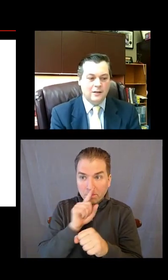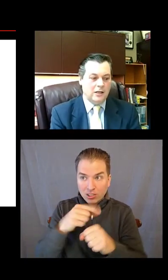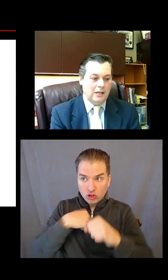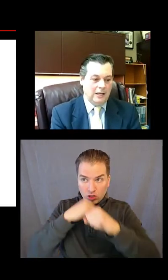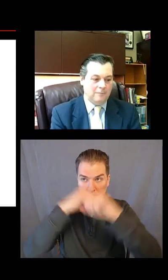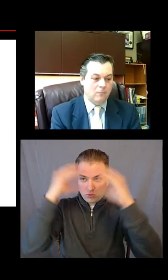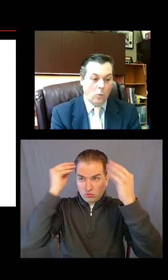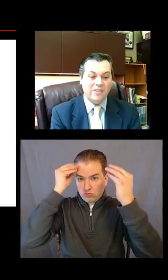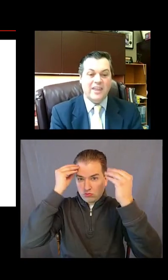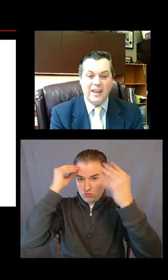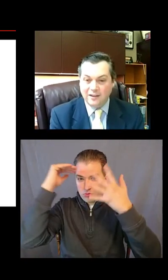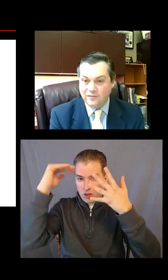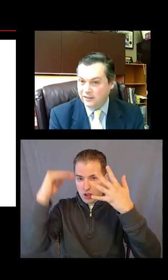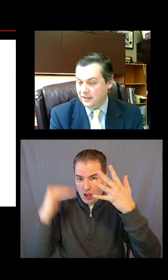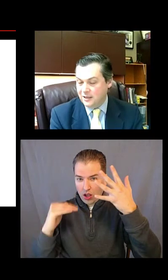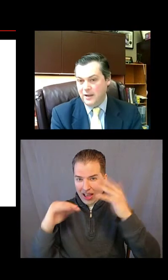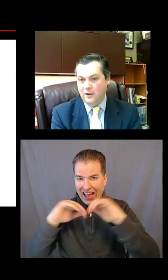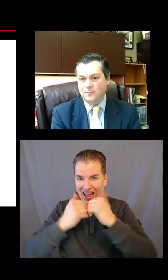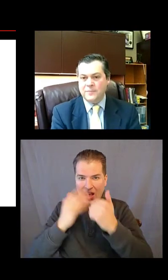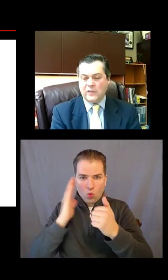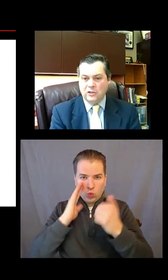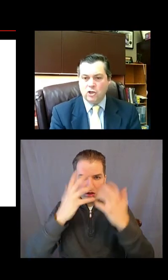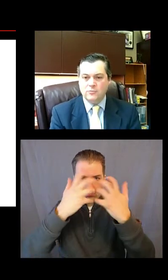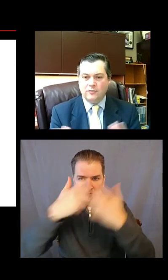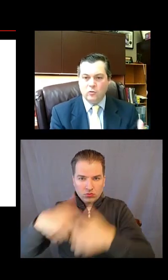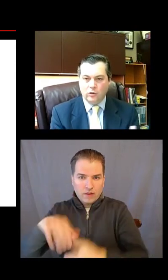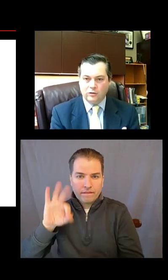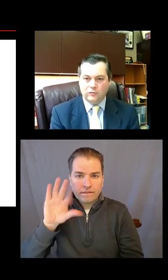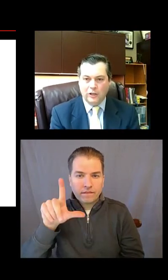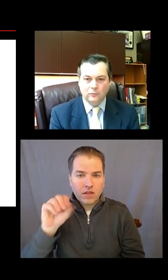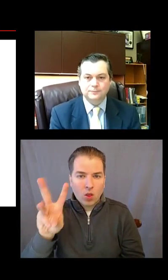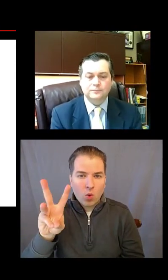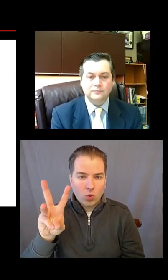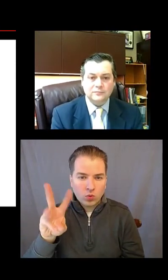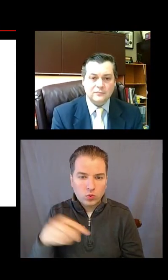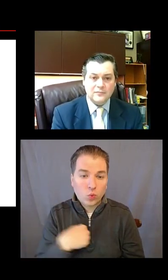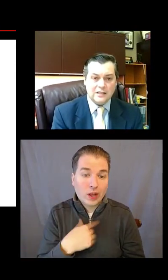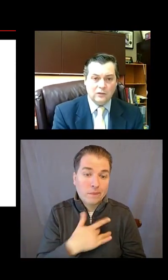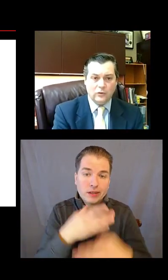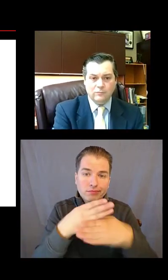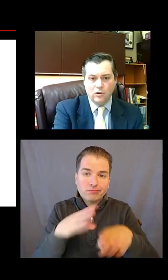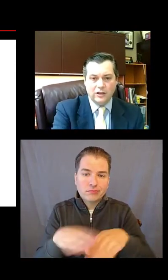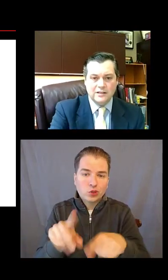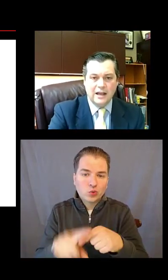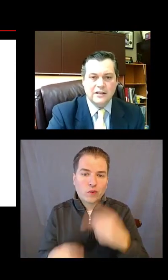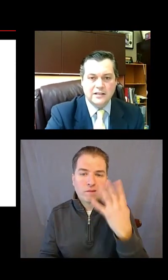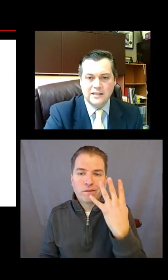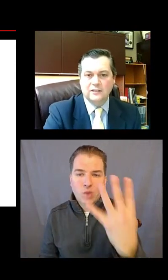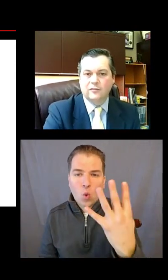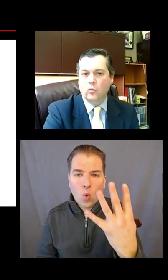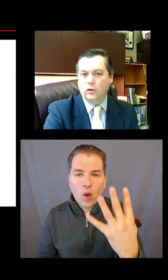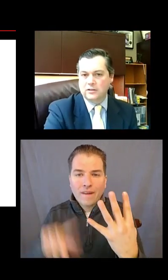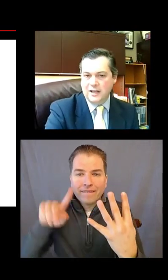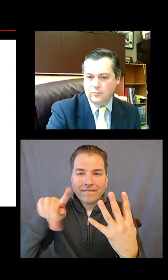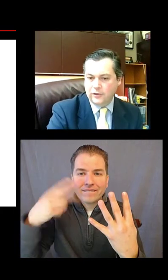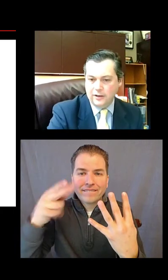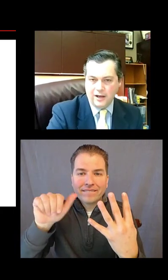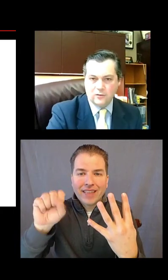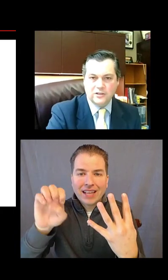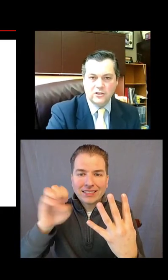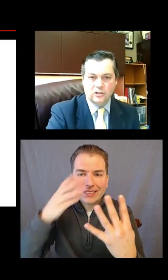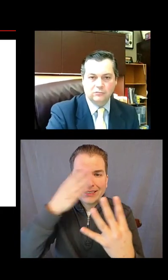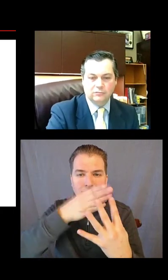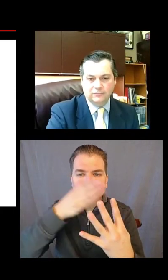understand what they have to think about in terms of the workflow. And we've broken it down into these 4